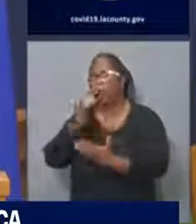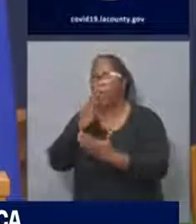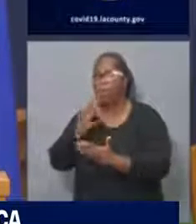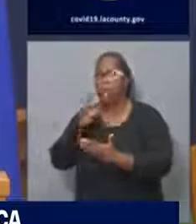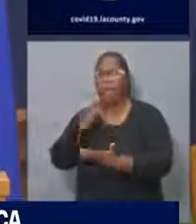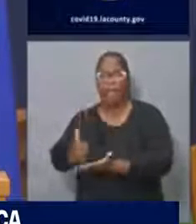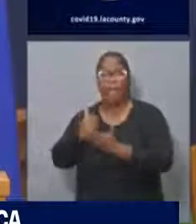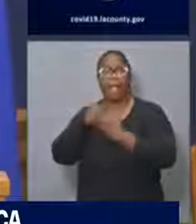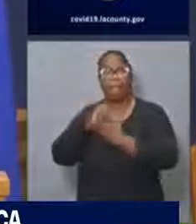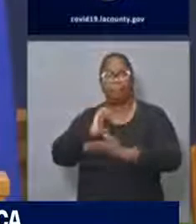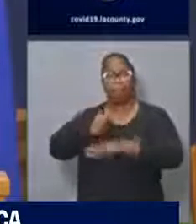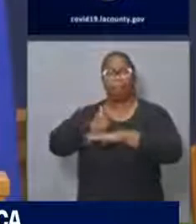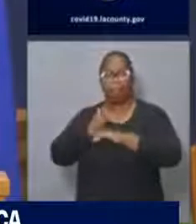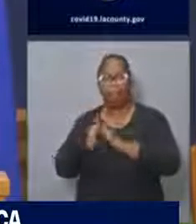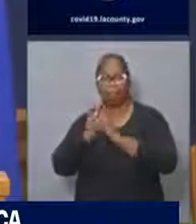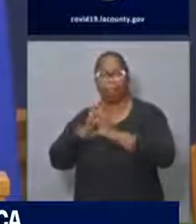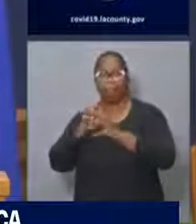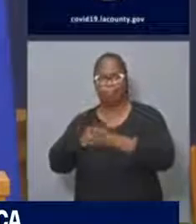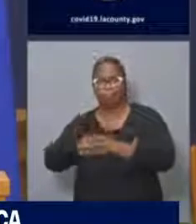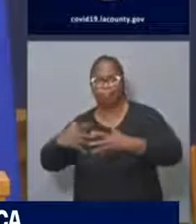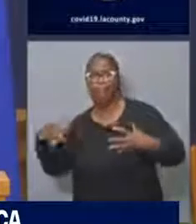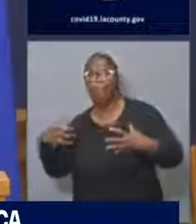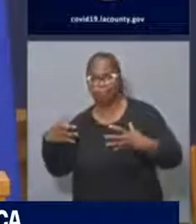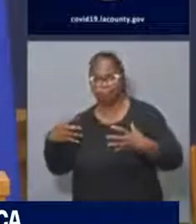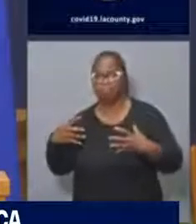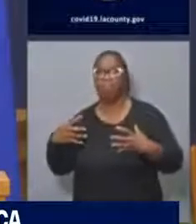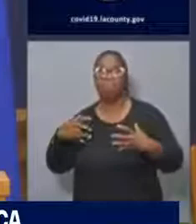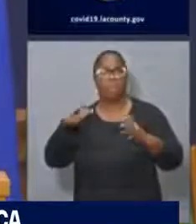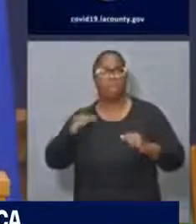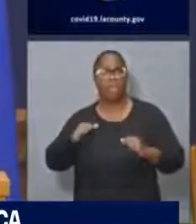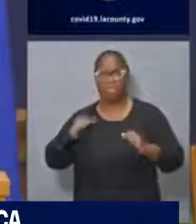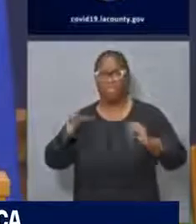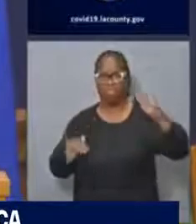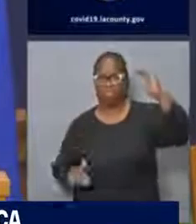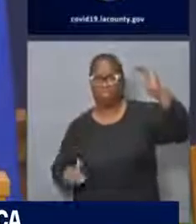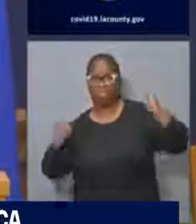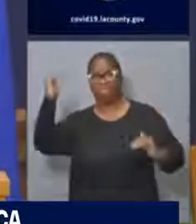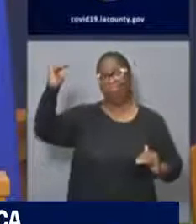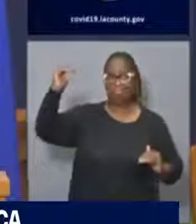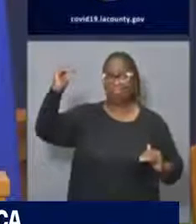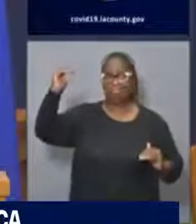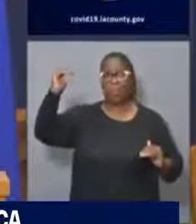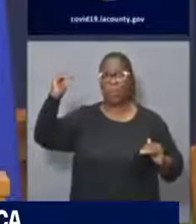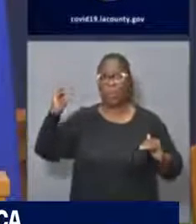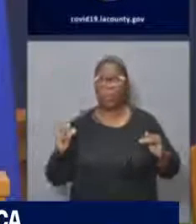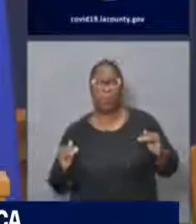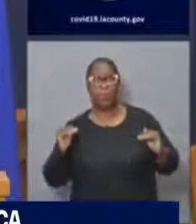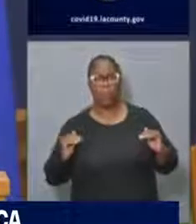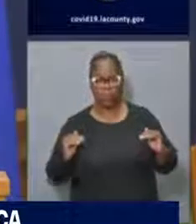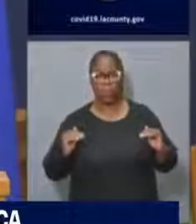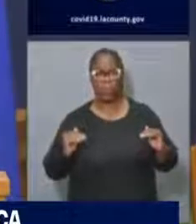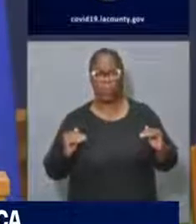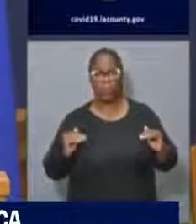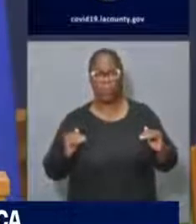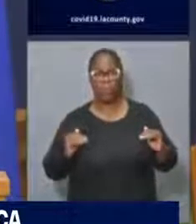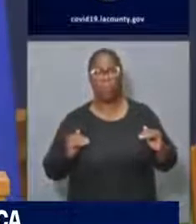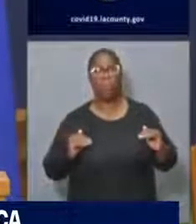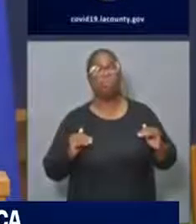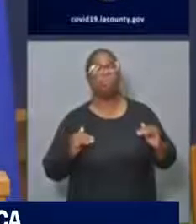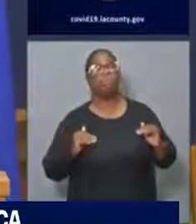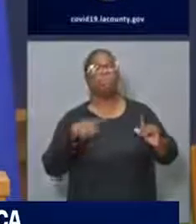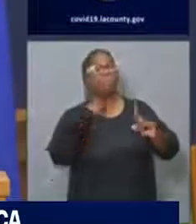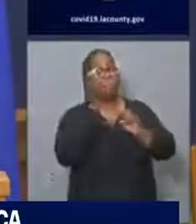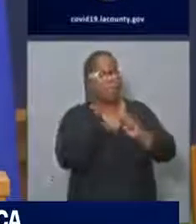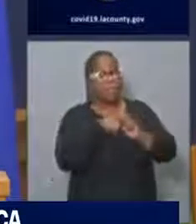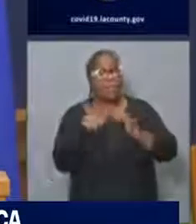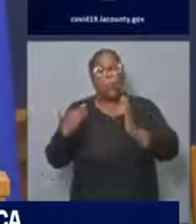sites so that we can swiftly address the disparities that we all see. The above capacity is in addition to new testing